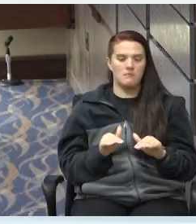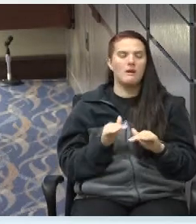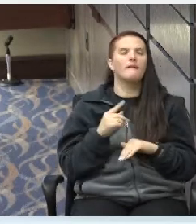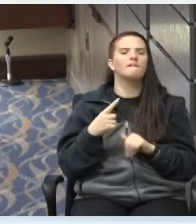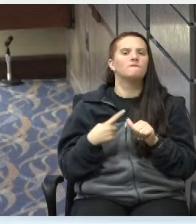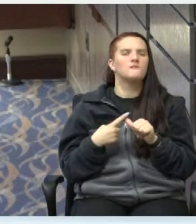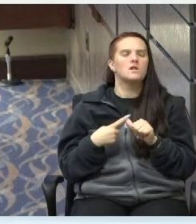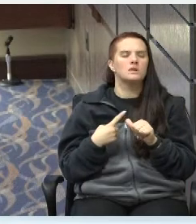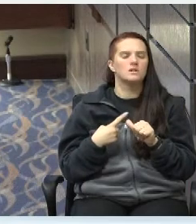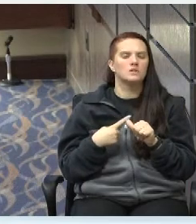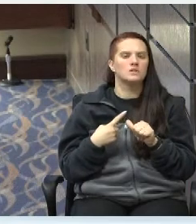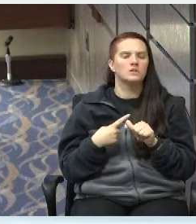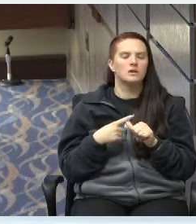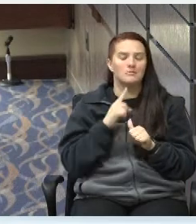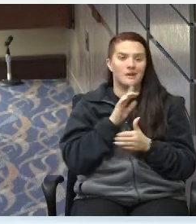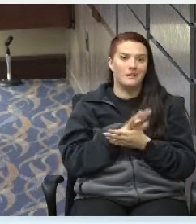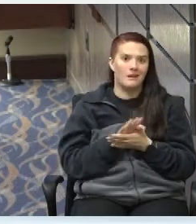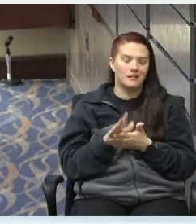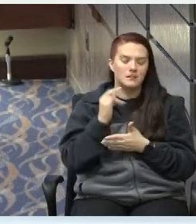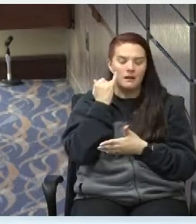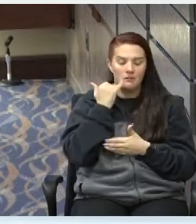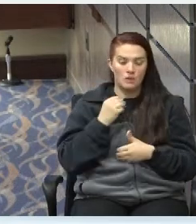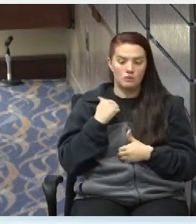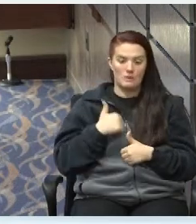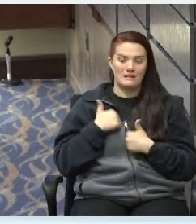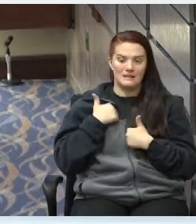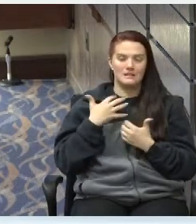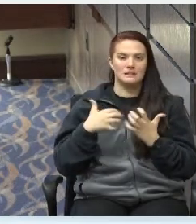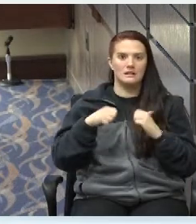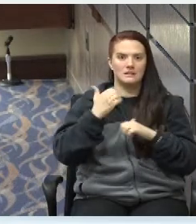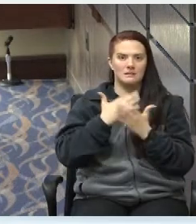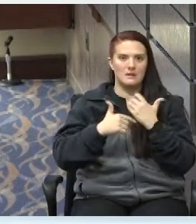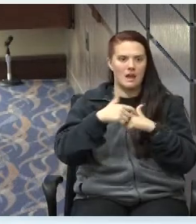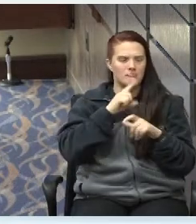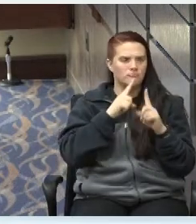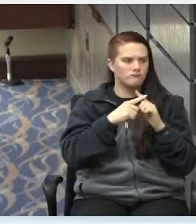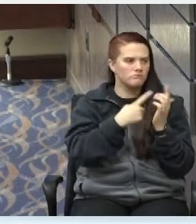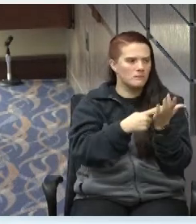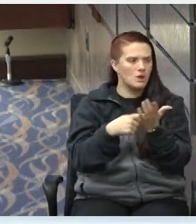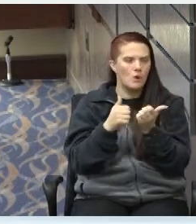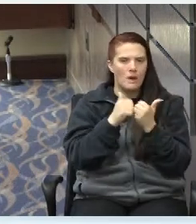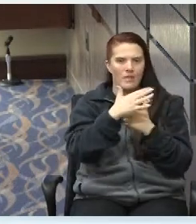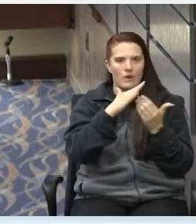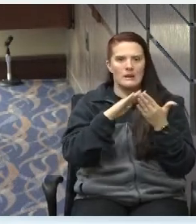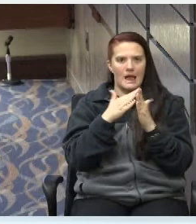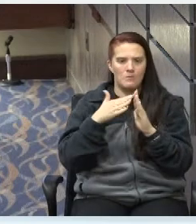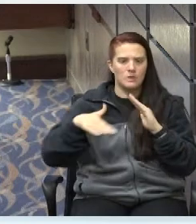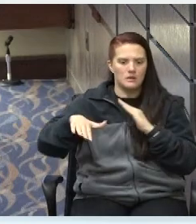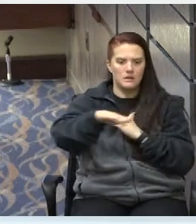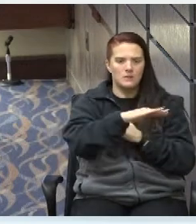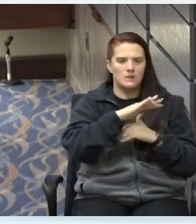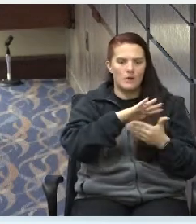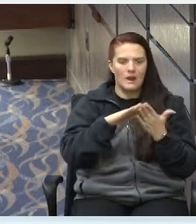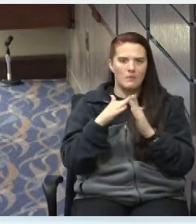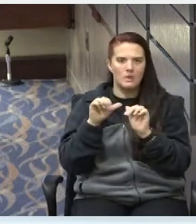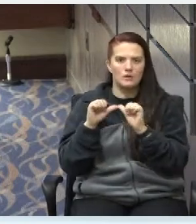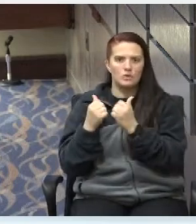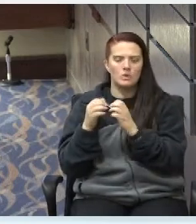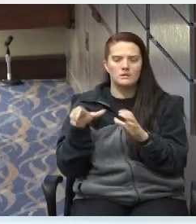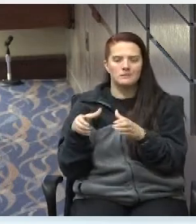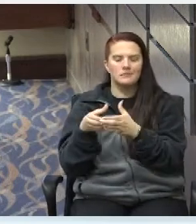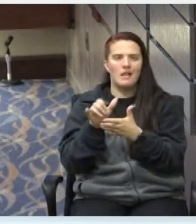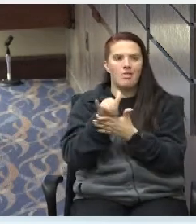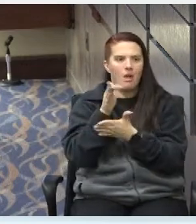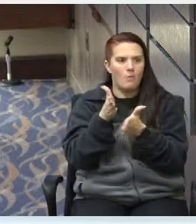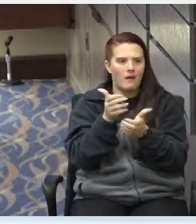all, it'd be nice if the residents took some time to talk to their neighbors or got together with their neighborhood association so that